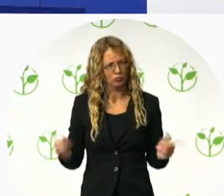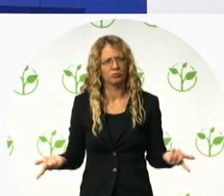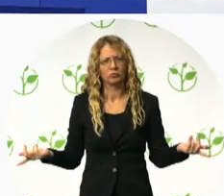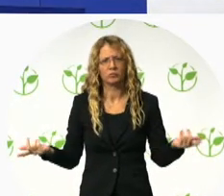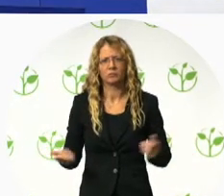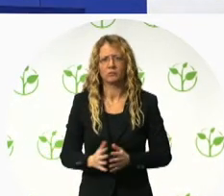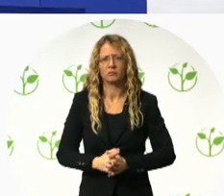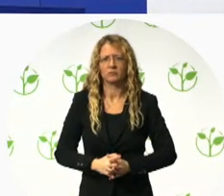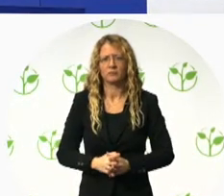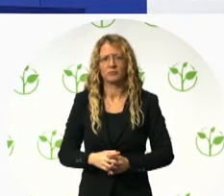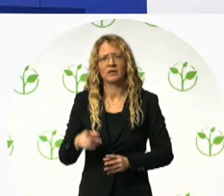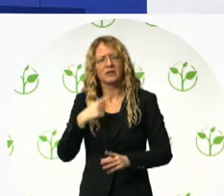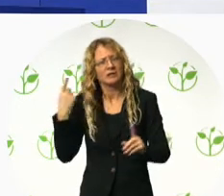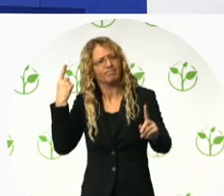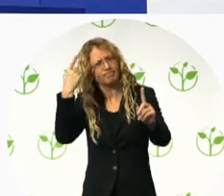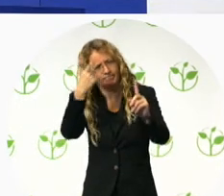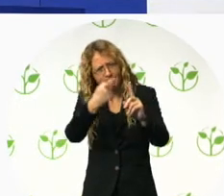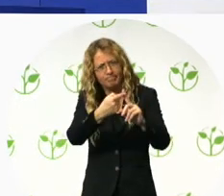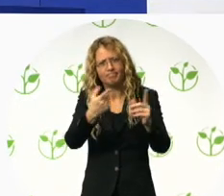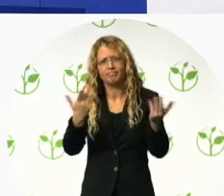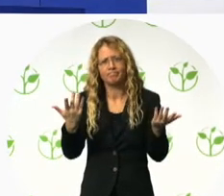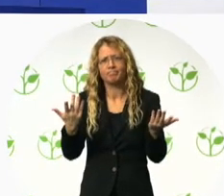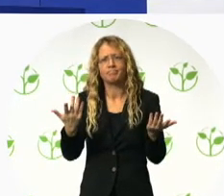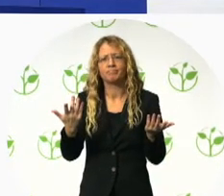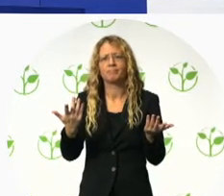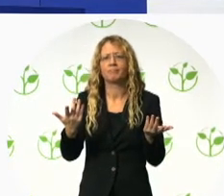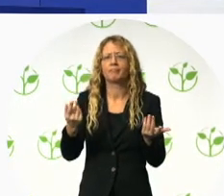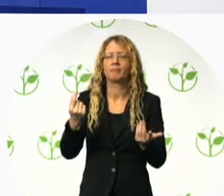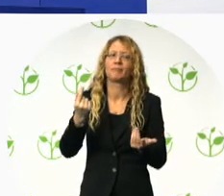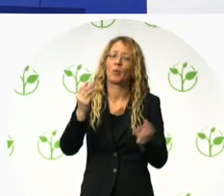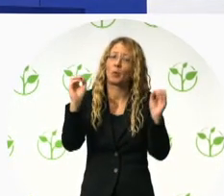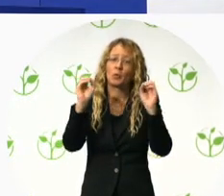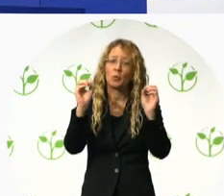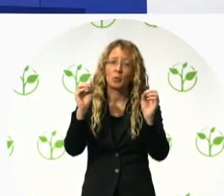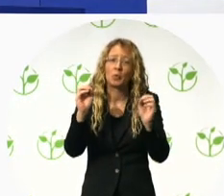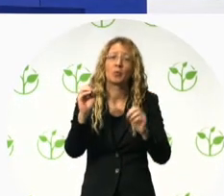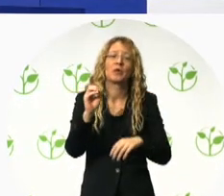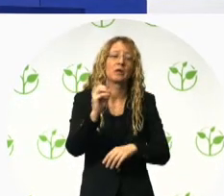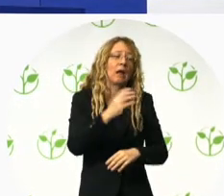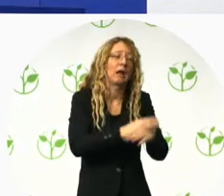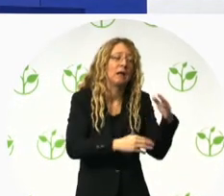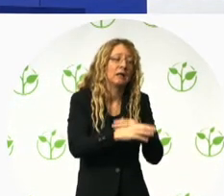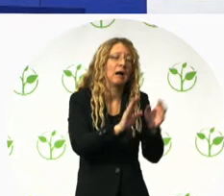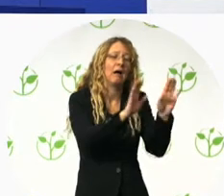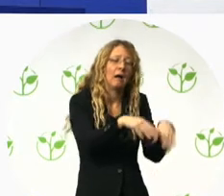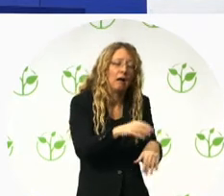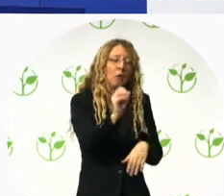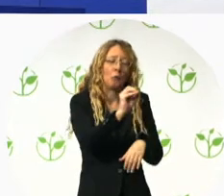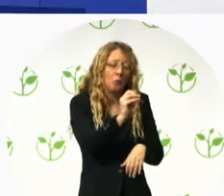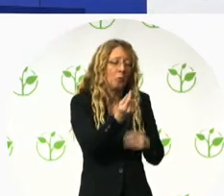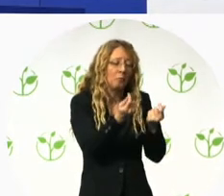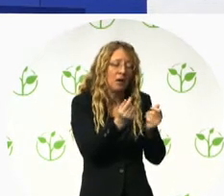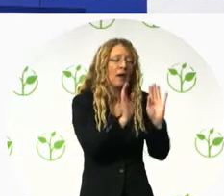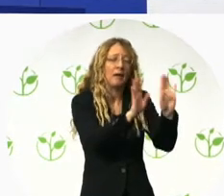for free service for people with disability. This is a kind of discrimination. The idea is that all the service must be accessible for